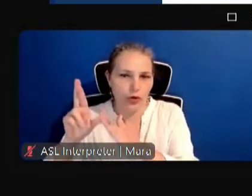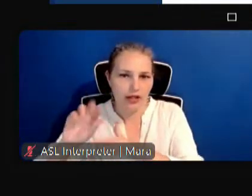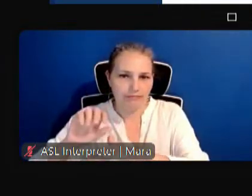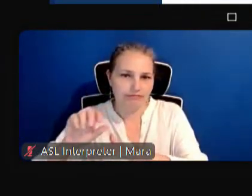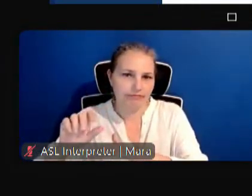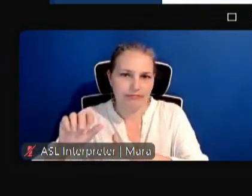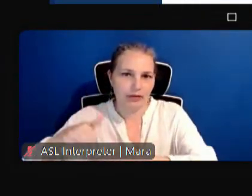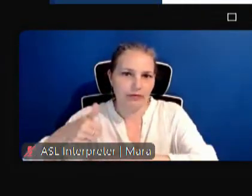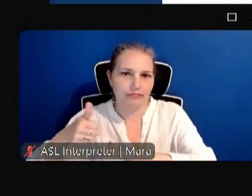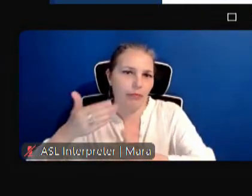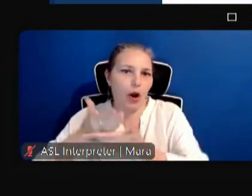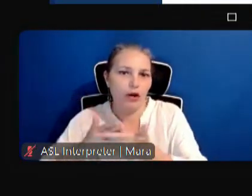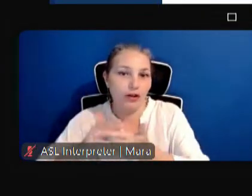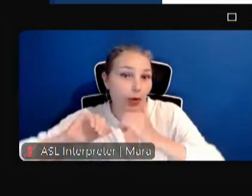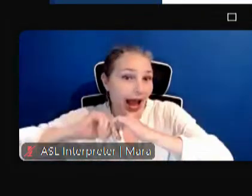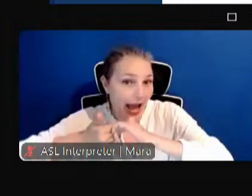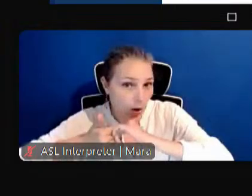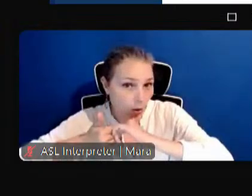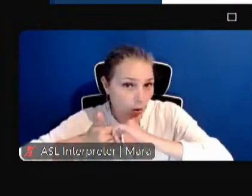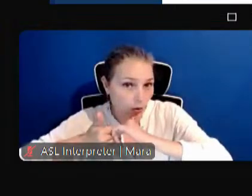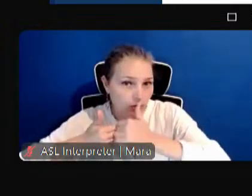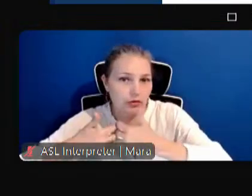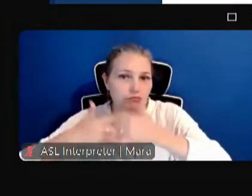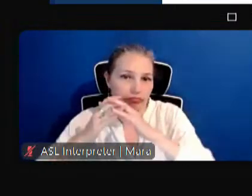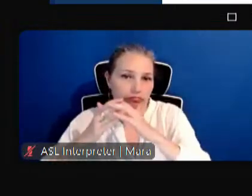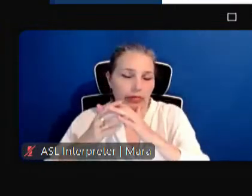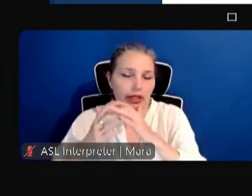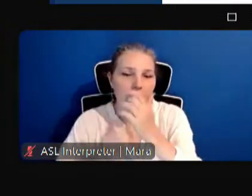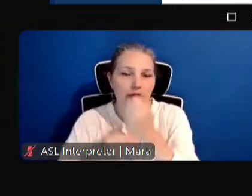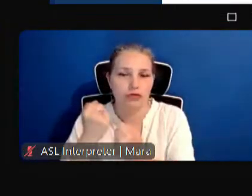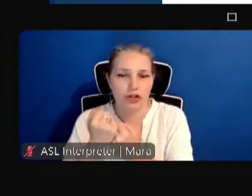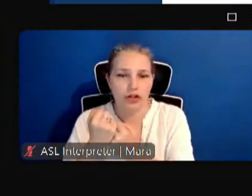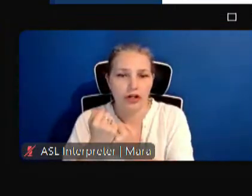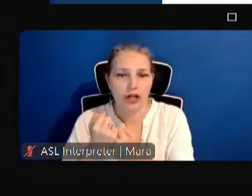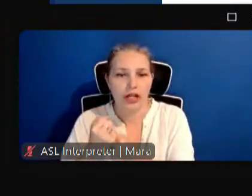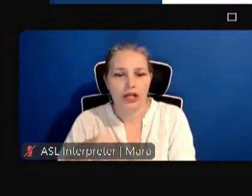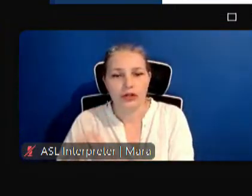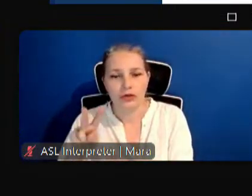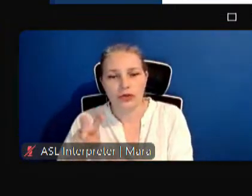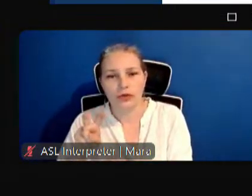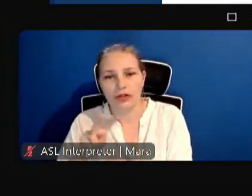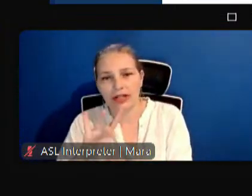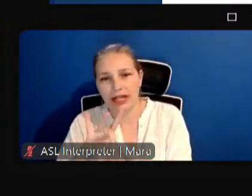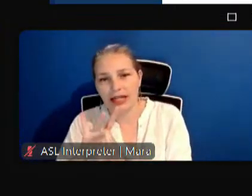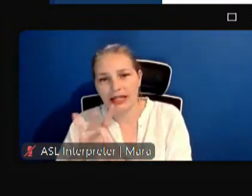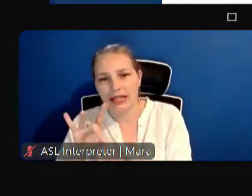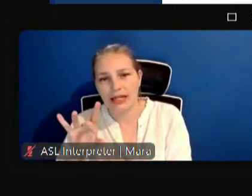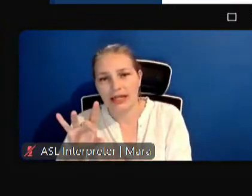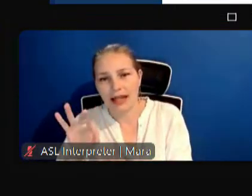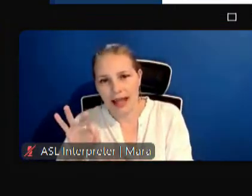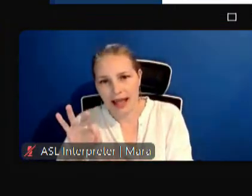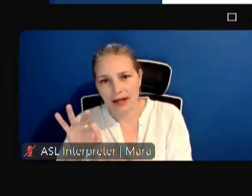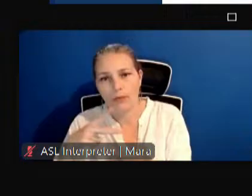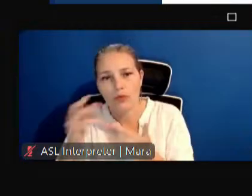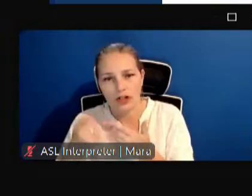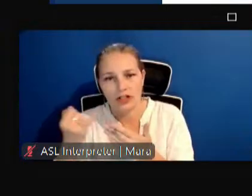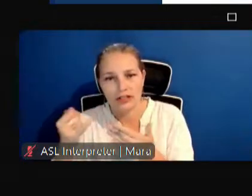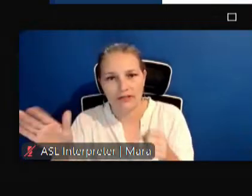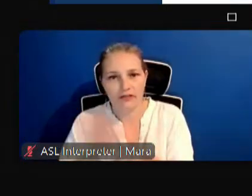built. To date, 289 projects have progressed to building plan review with full building plans submitted.